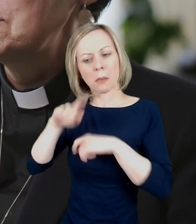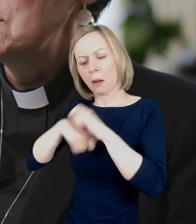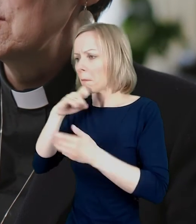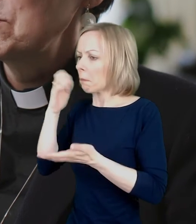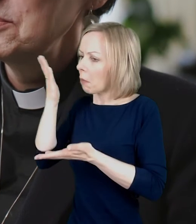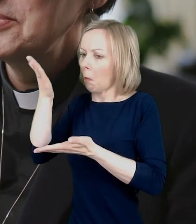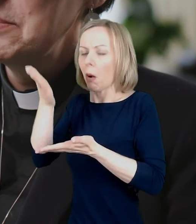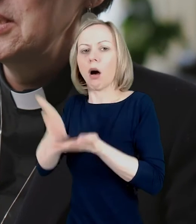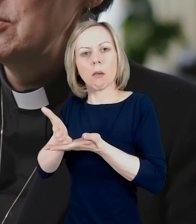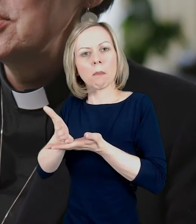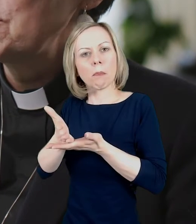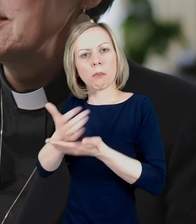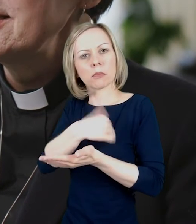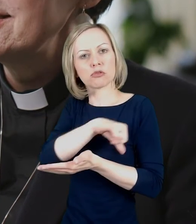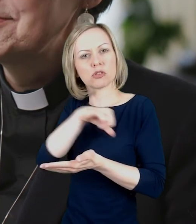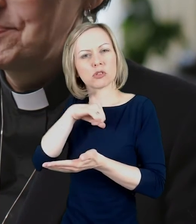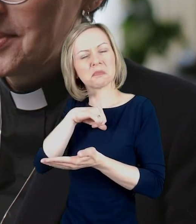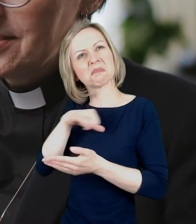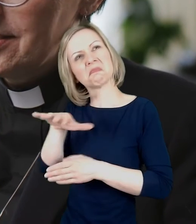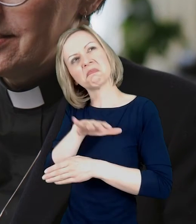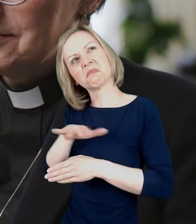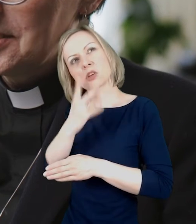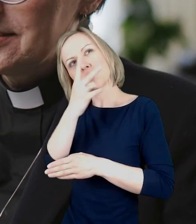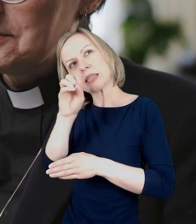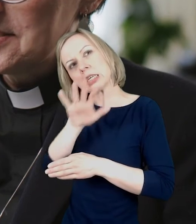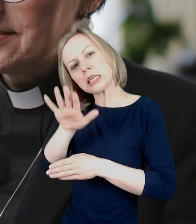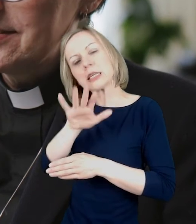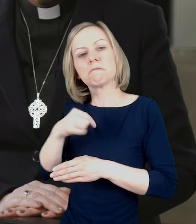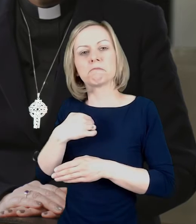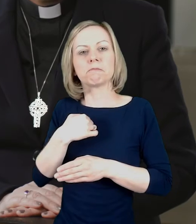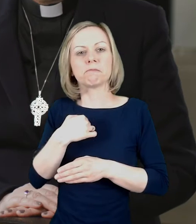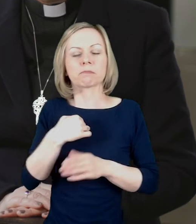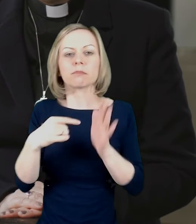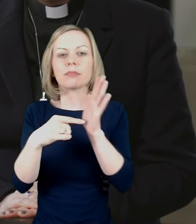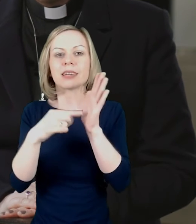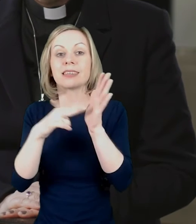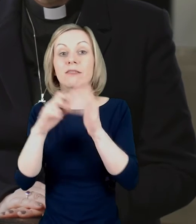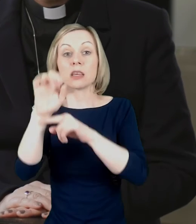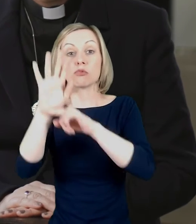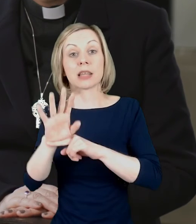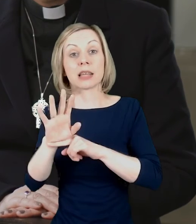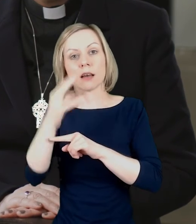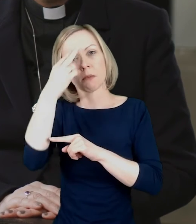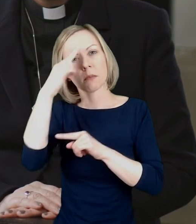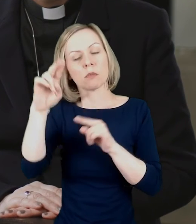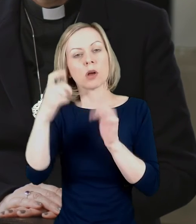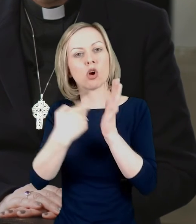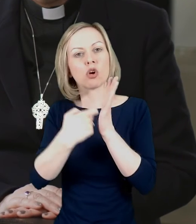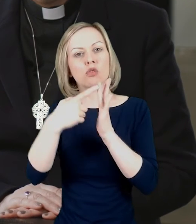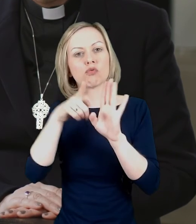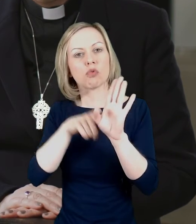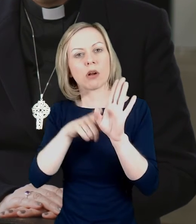when I was probably in my early 20s, and there was a television presenter called Roy